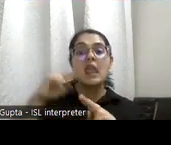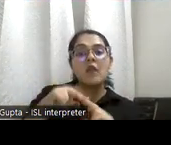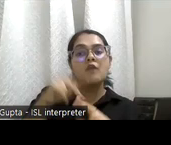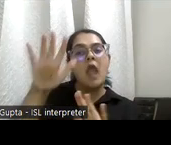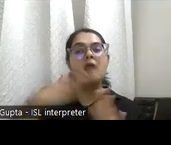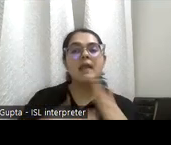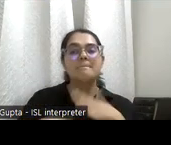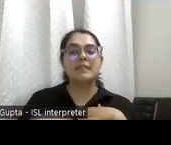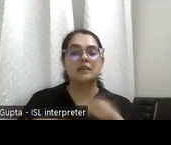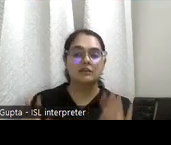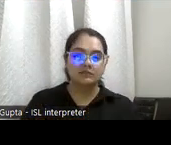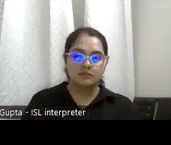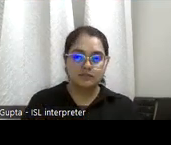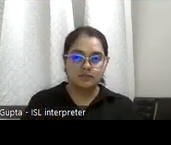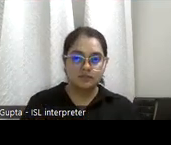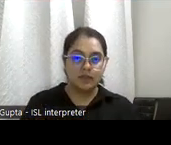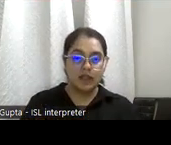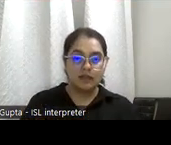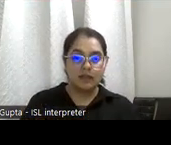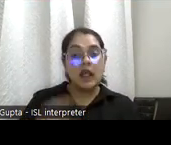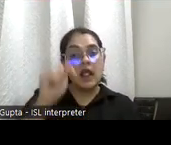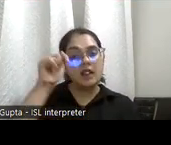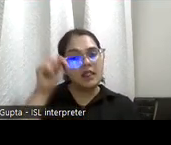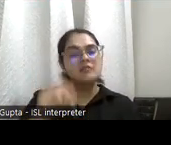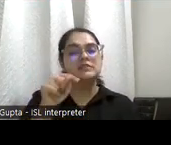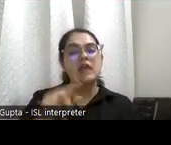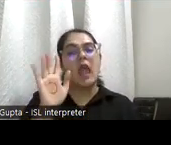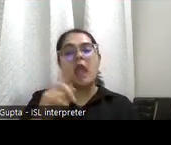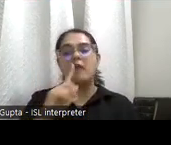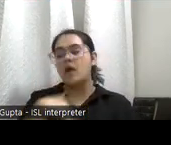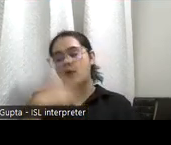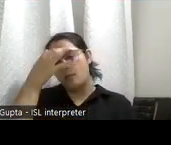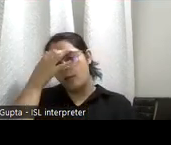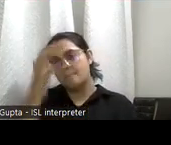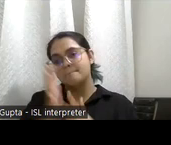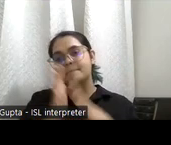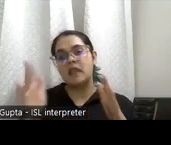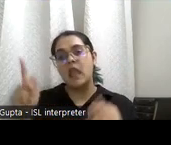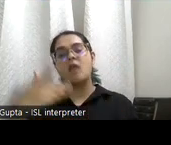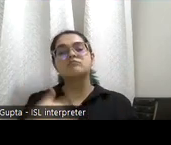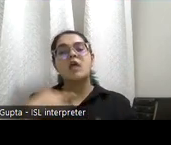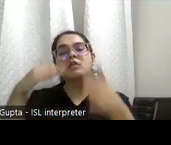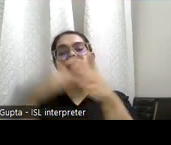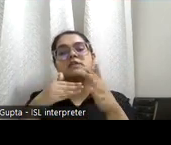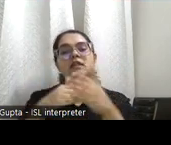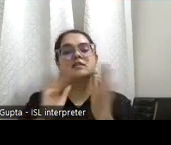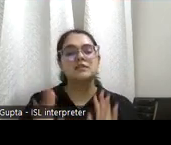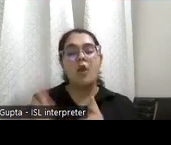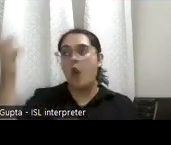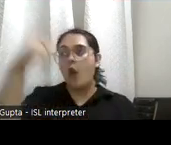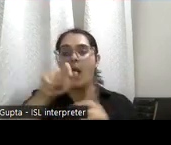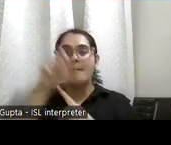empathy. And this is the challenge. This is the challenge because for the people